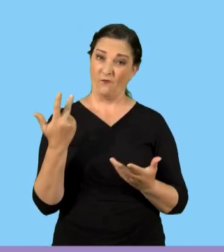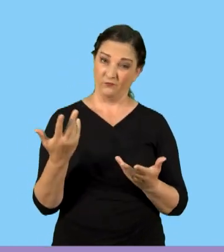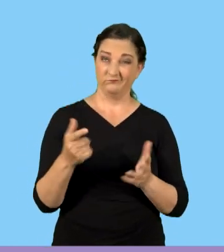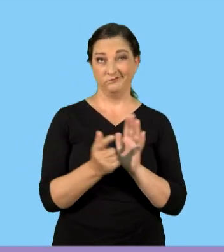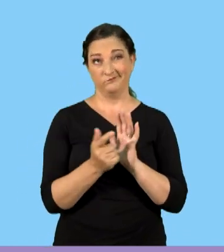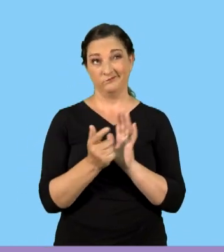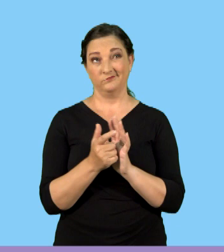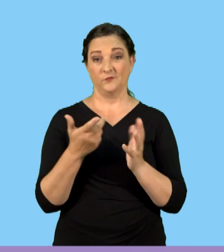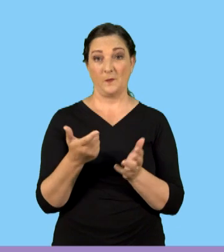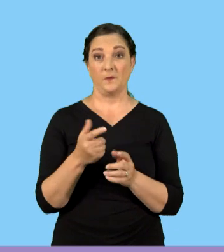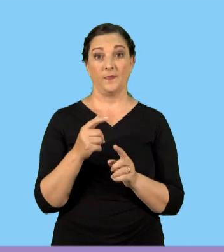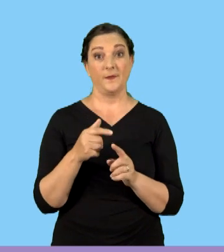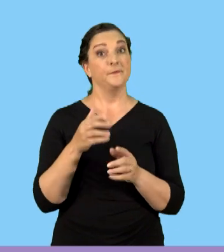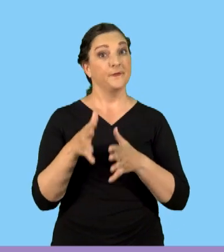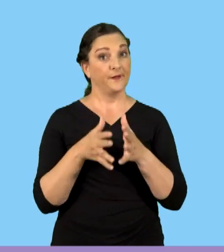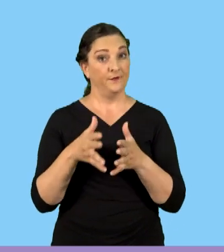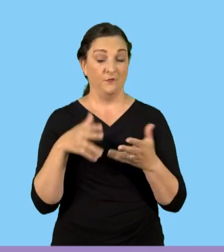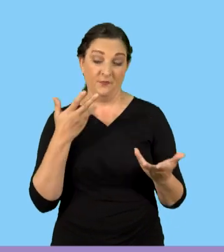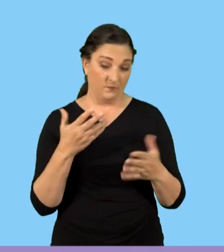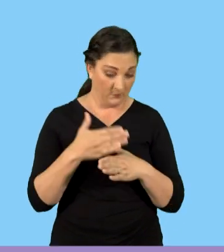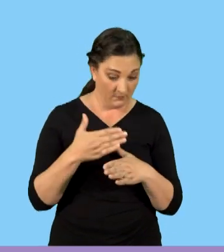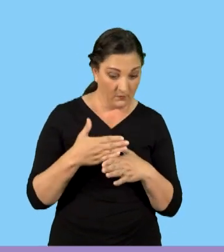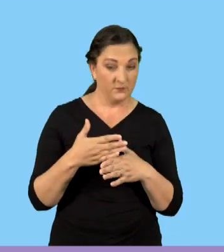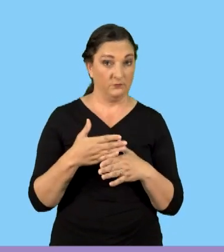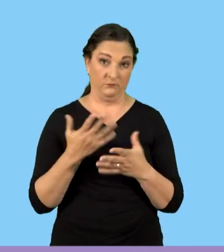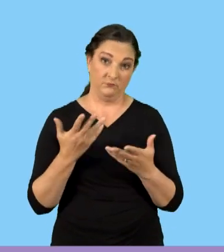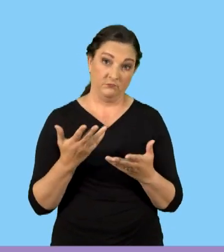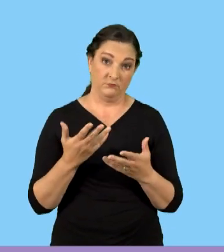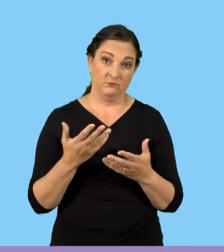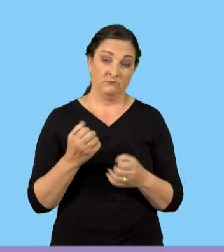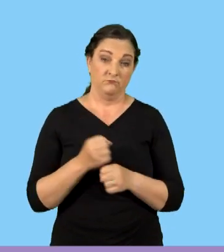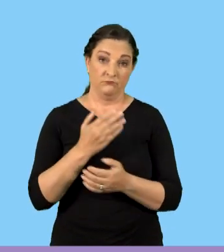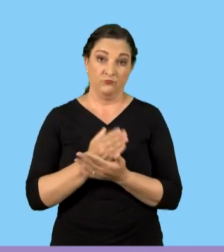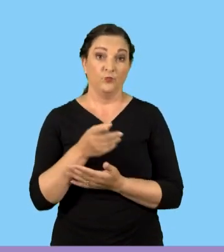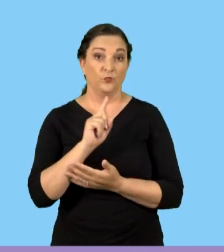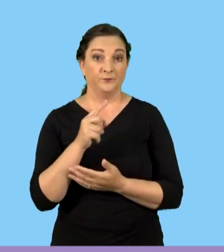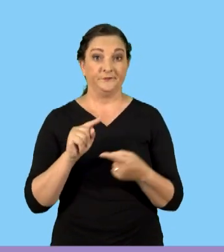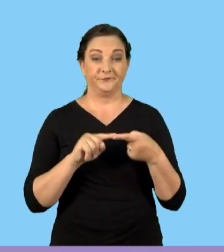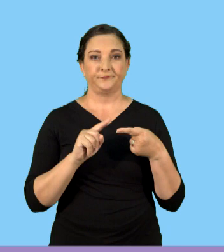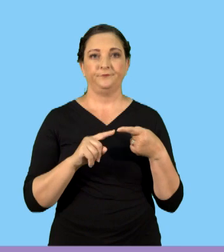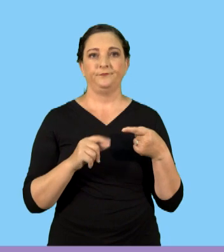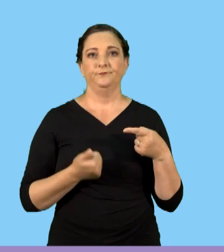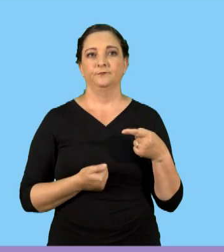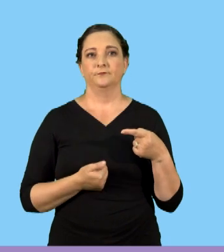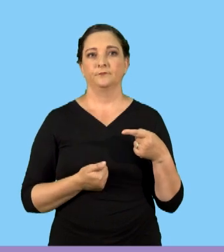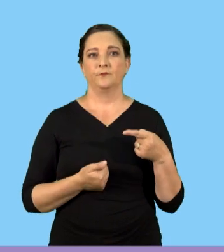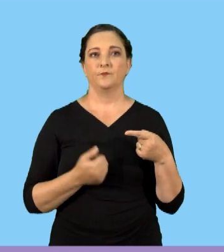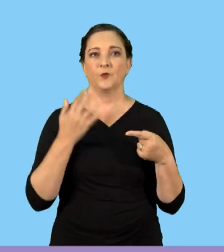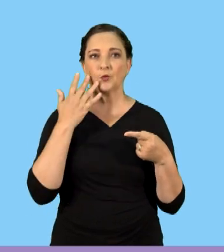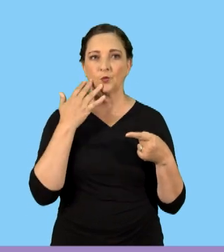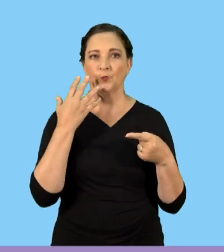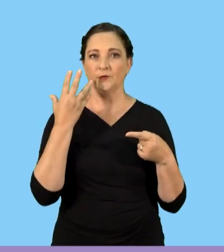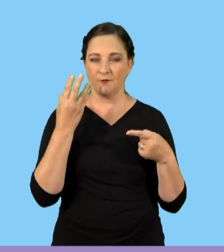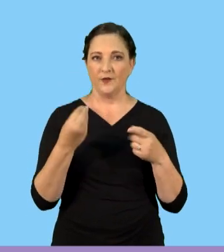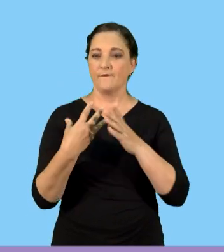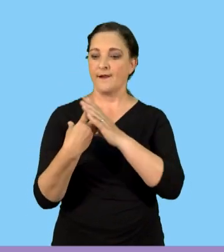Then things that you should remember during this lesson, or things that you should look out for when you are working with functions and relationships.